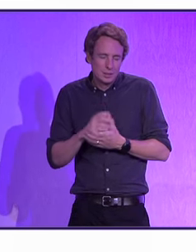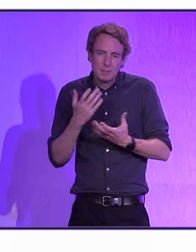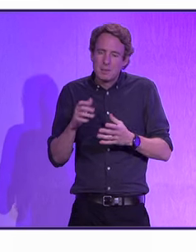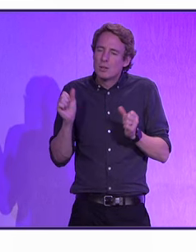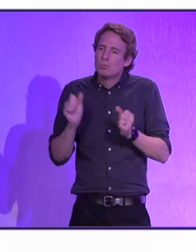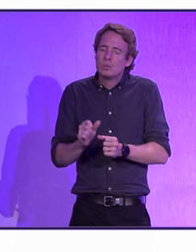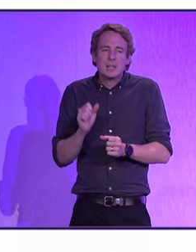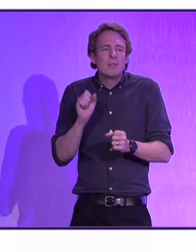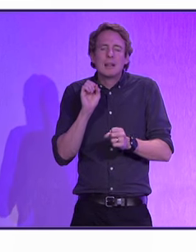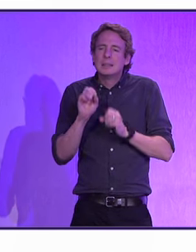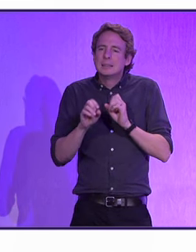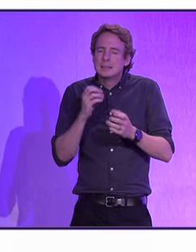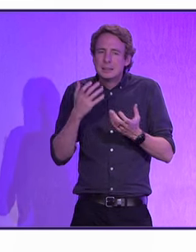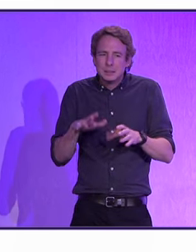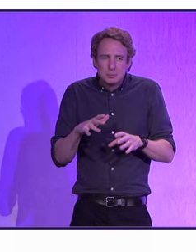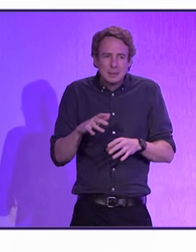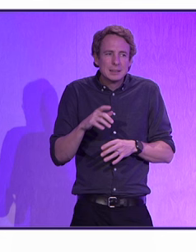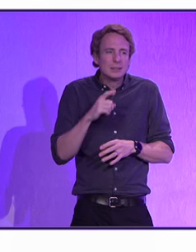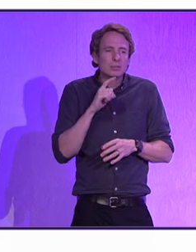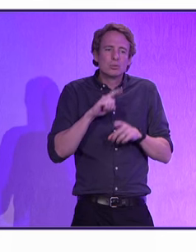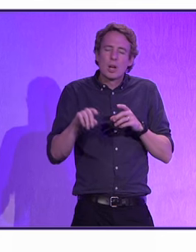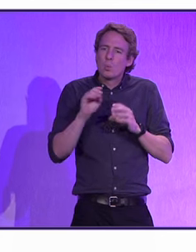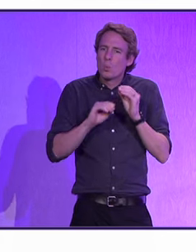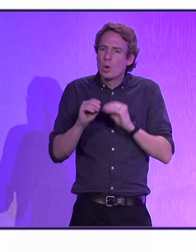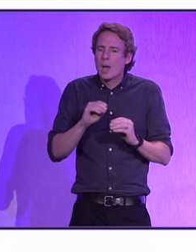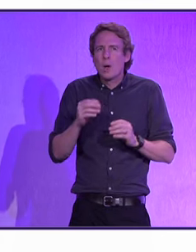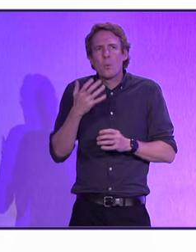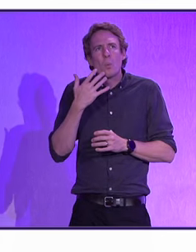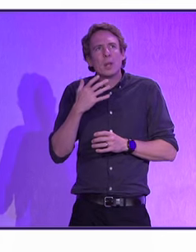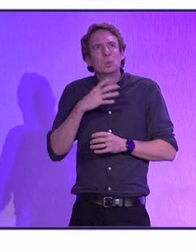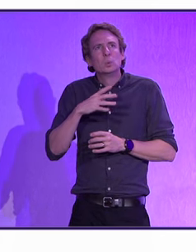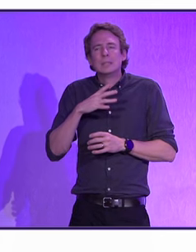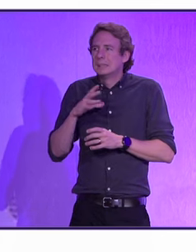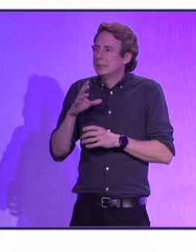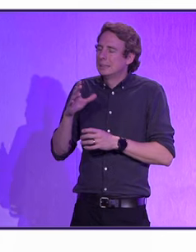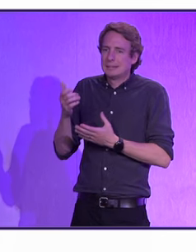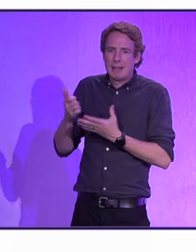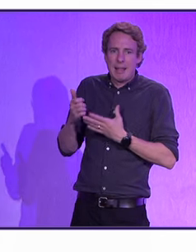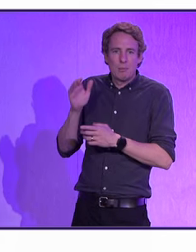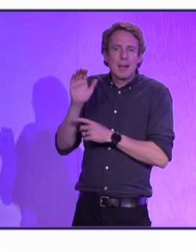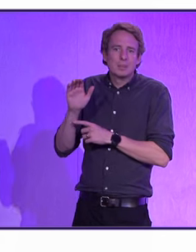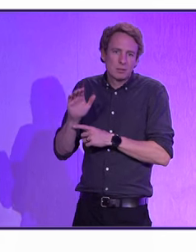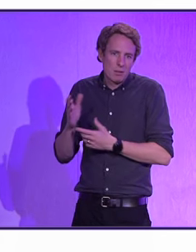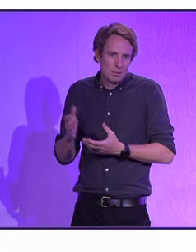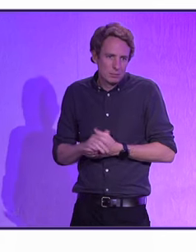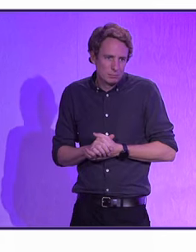them, see if we can figure out ways to alleviate and figure out when you need to call in external help.